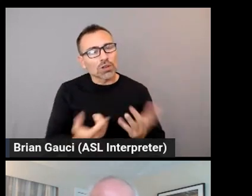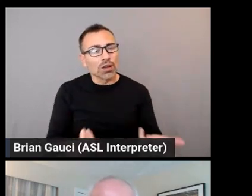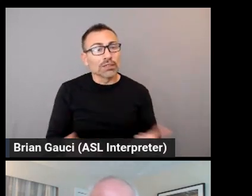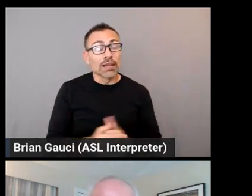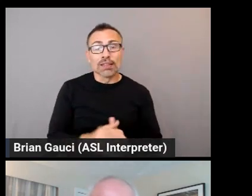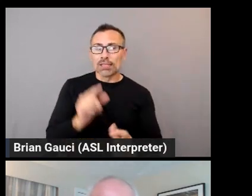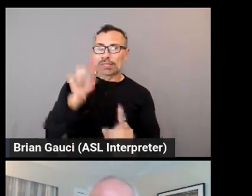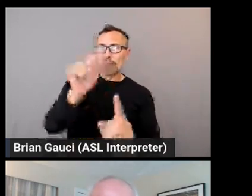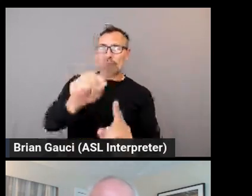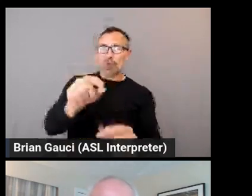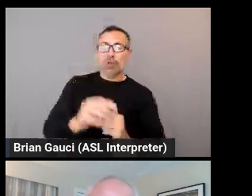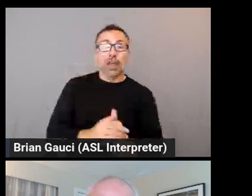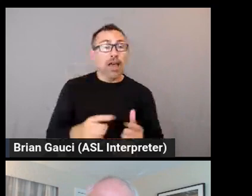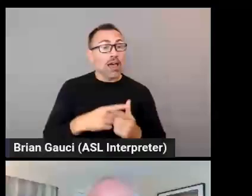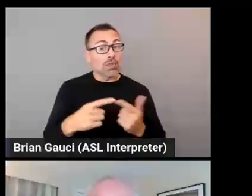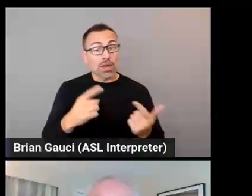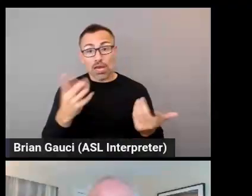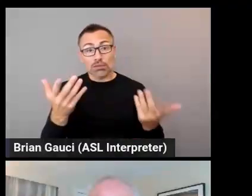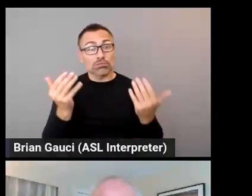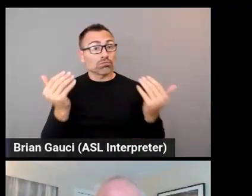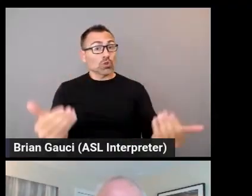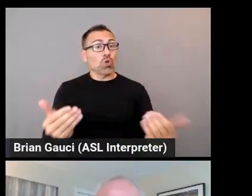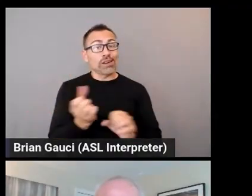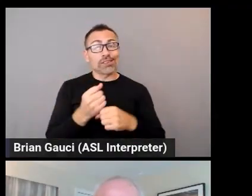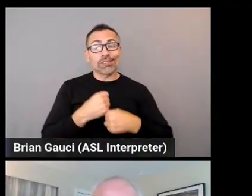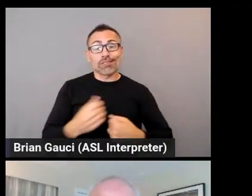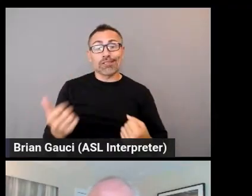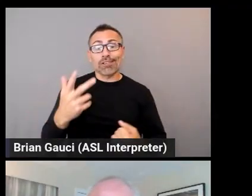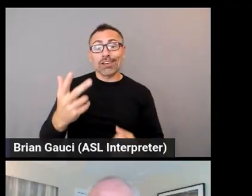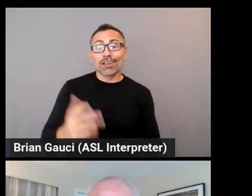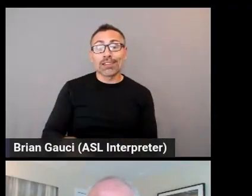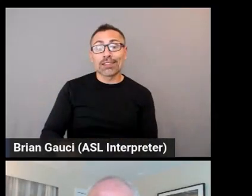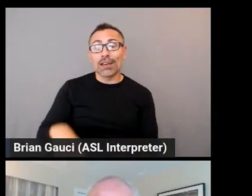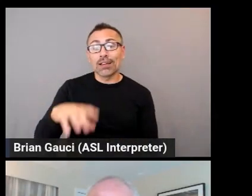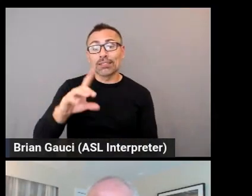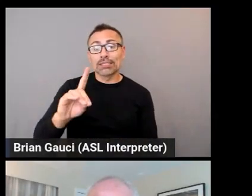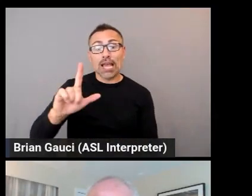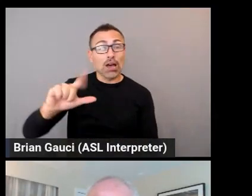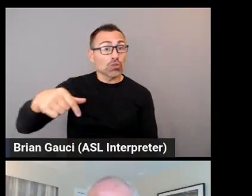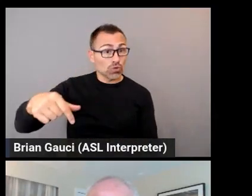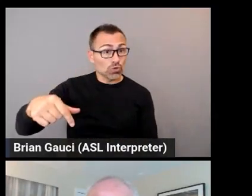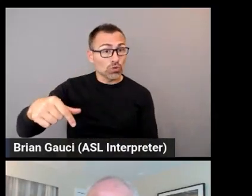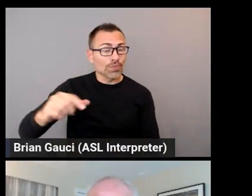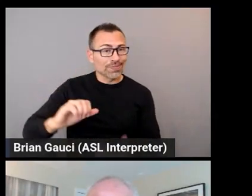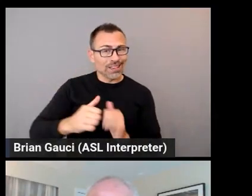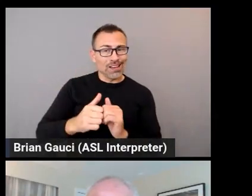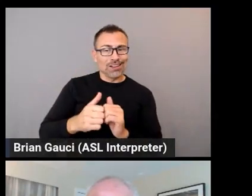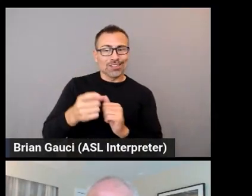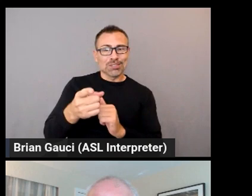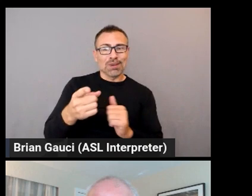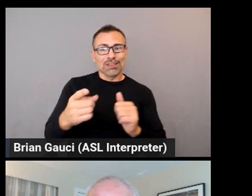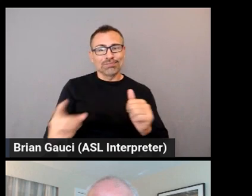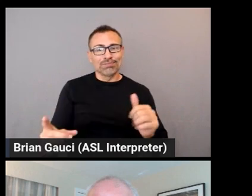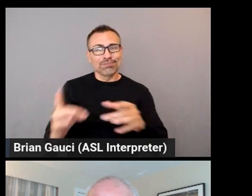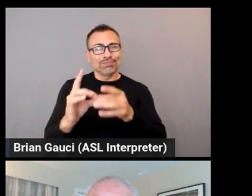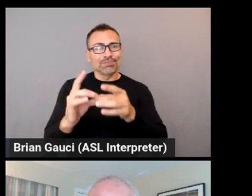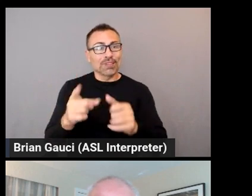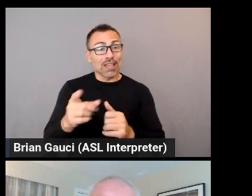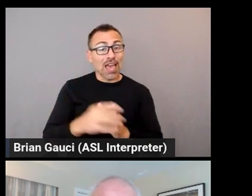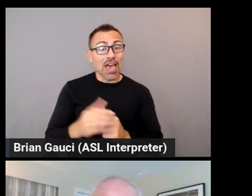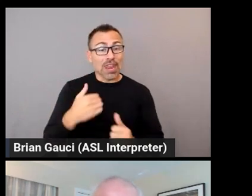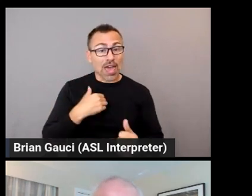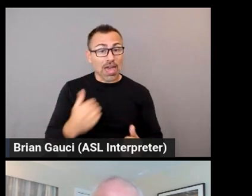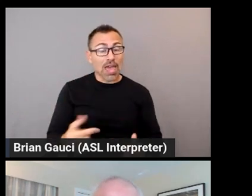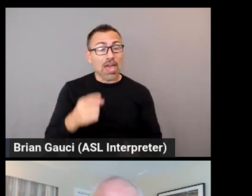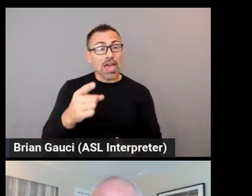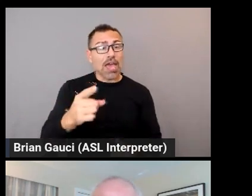go on and create, say, that dead letter queue just by doing this. And then I've got the redrive policy wired up. I